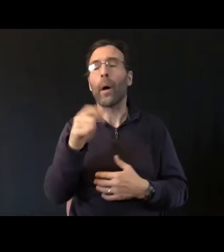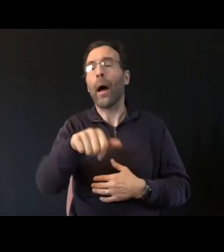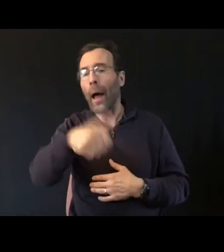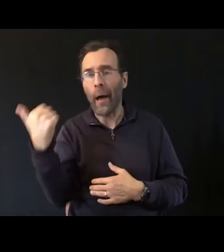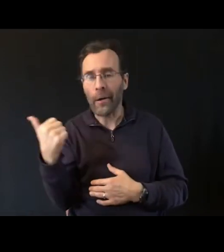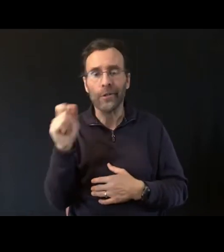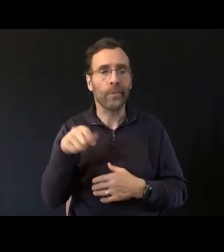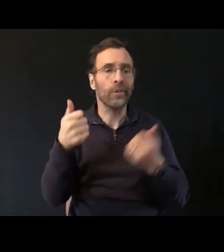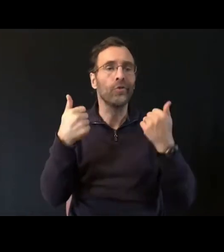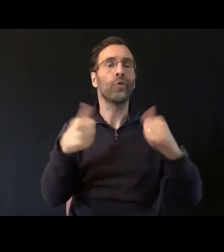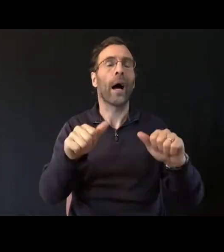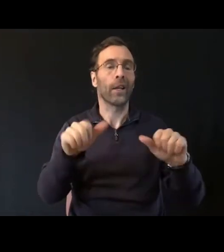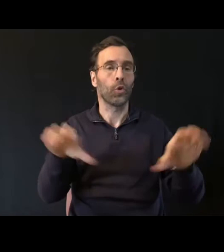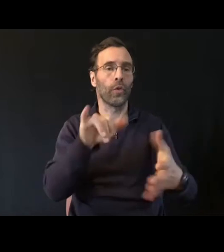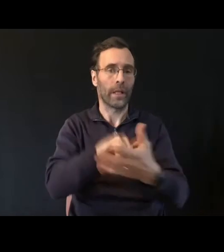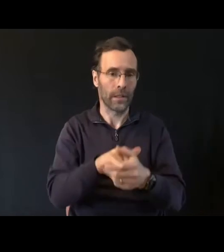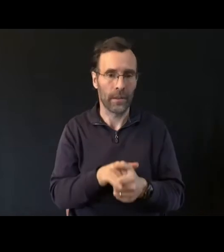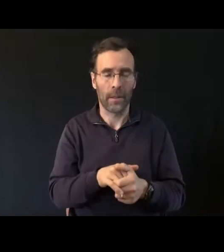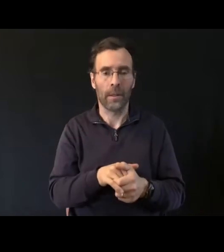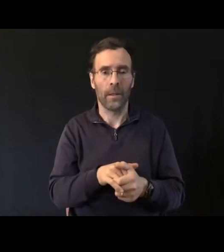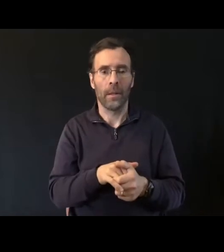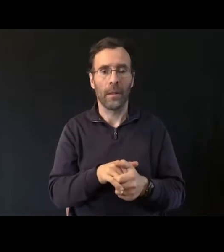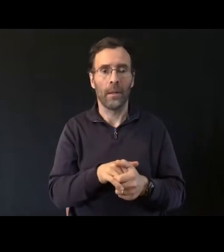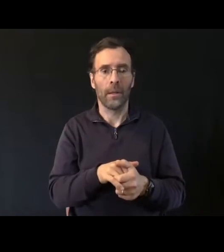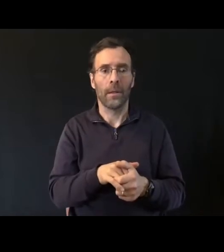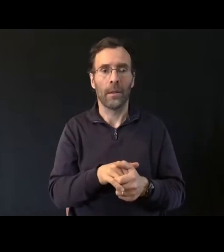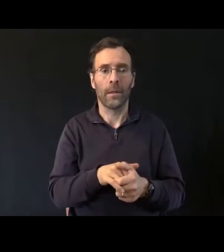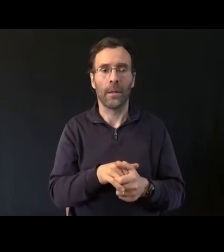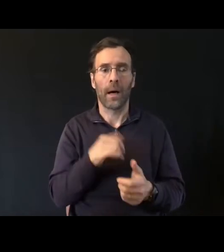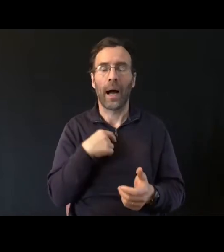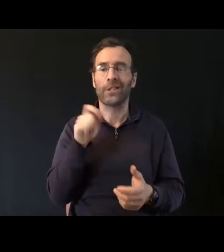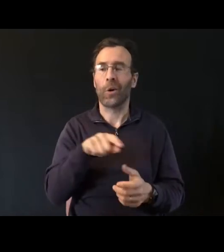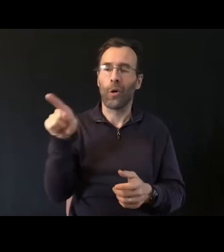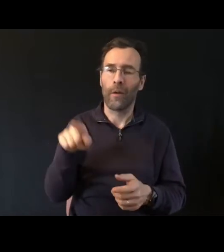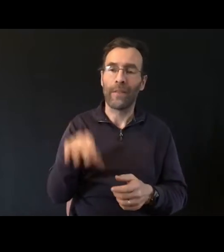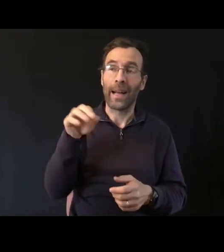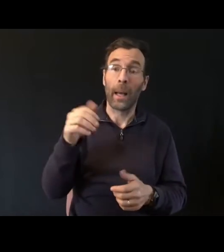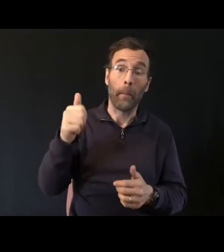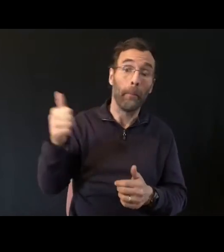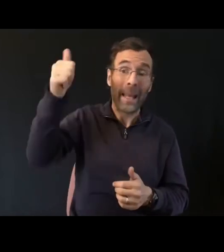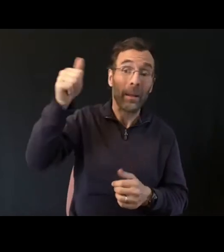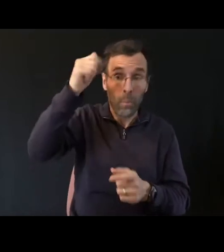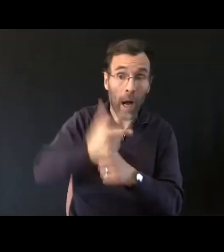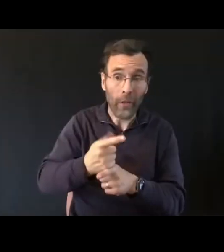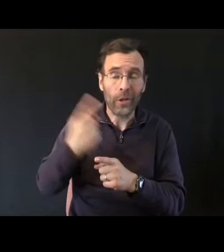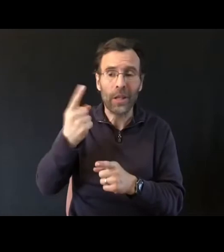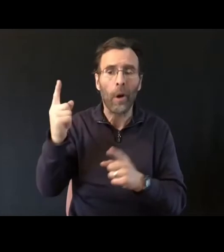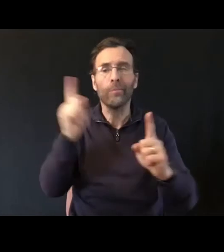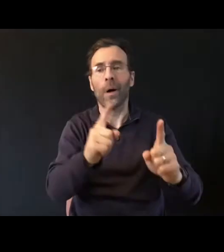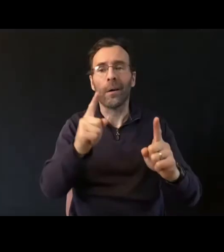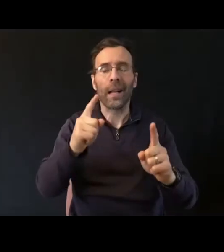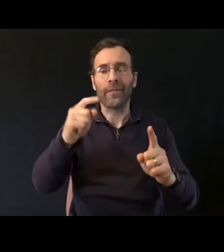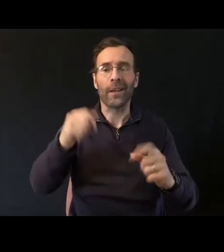know, doing this, you know, maybe I should go and try and find a big brother or something like that. So those are